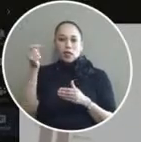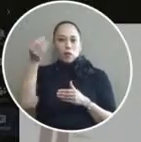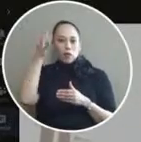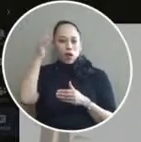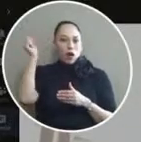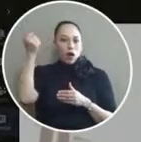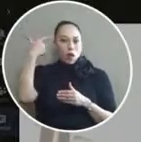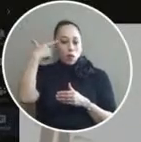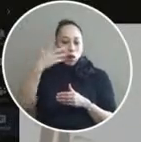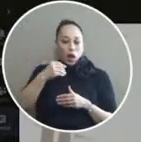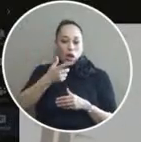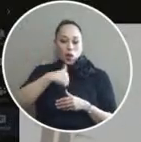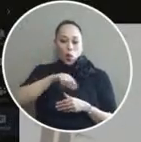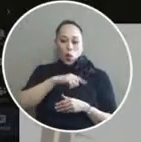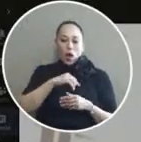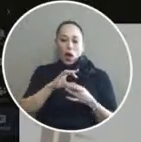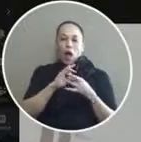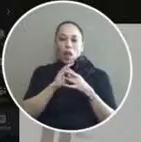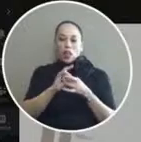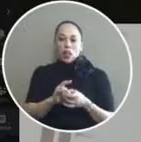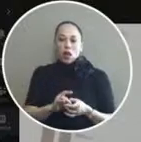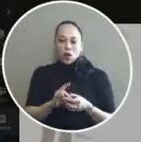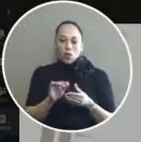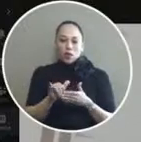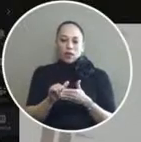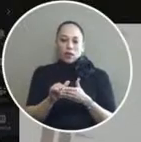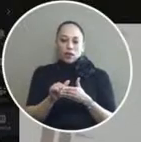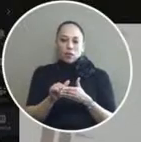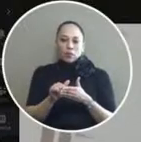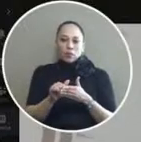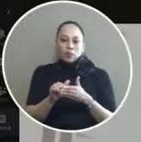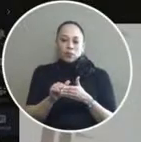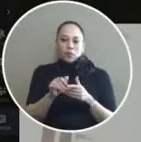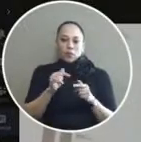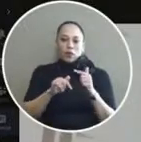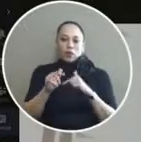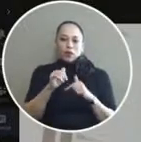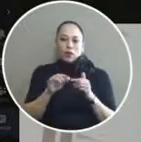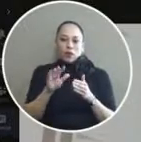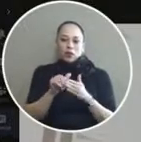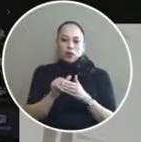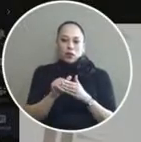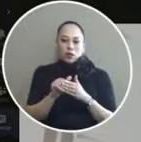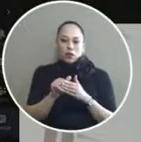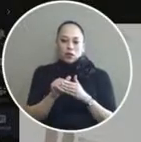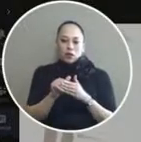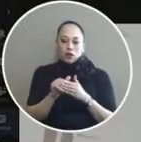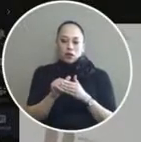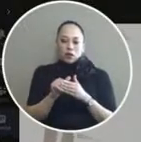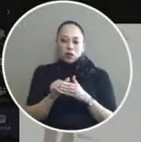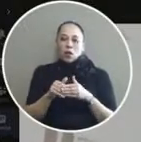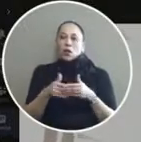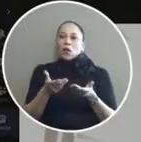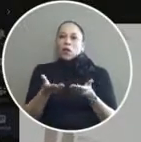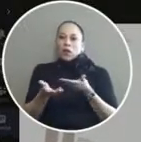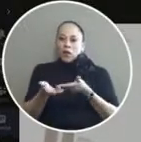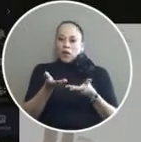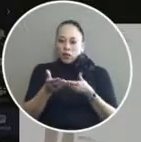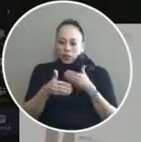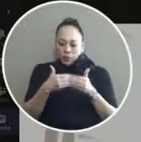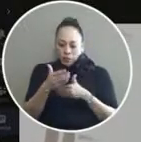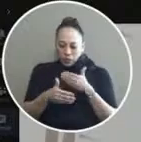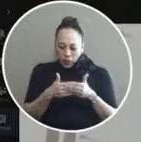and we, along with those two groups, brought in black belts. We brought in a master black belt to facilitate the entire